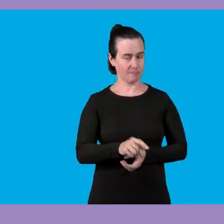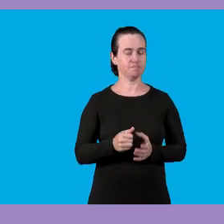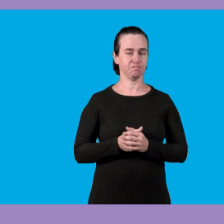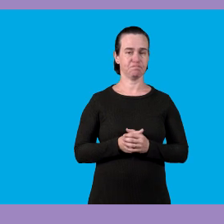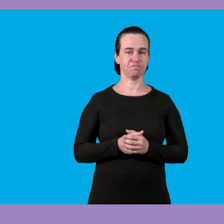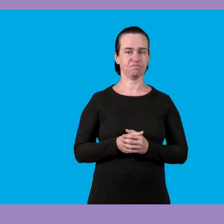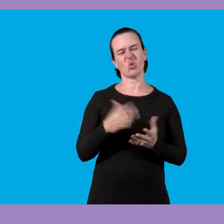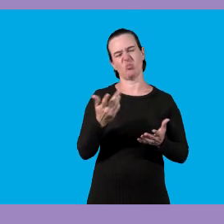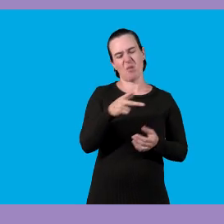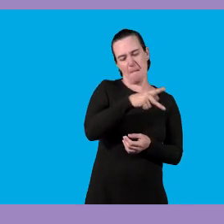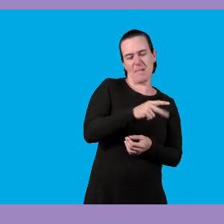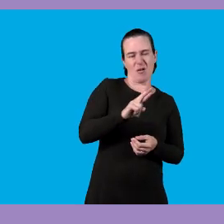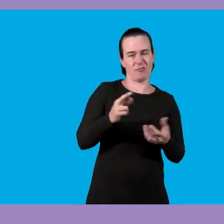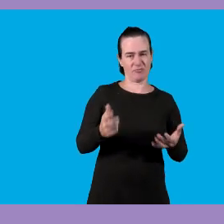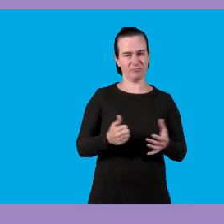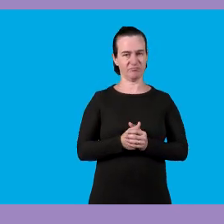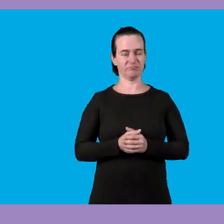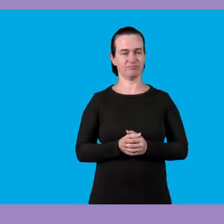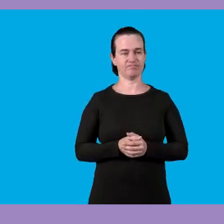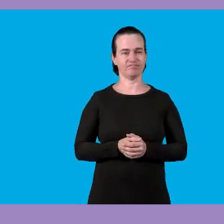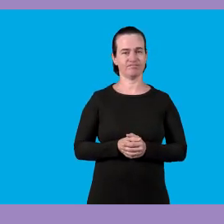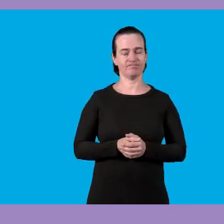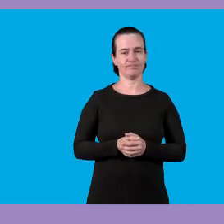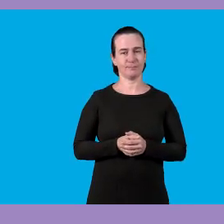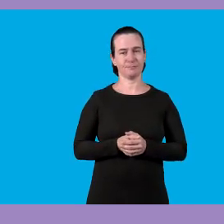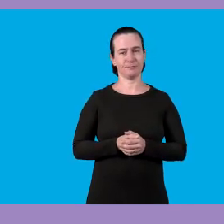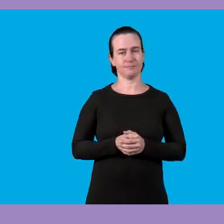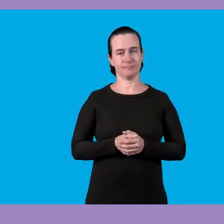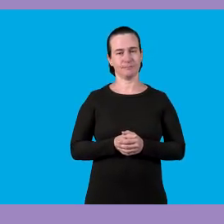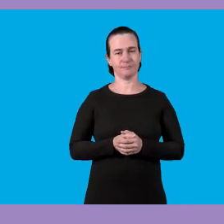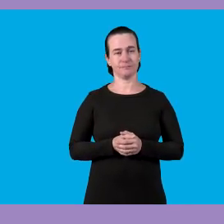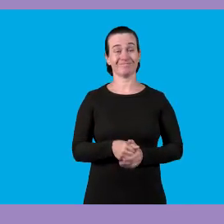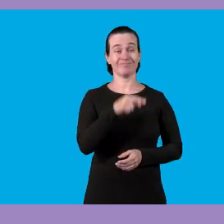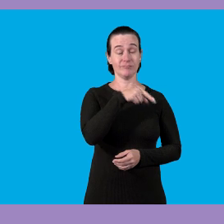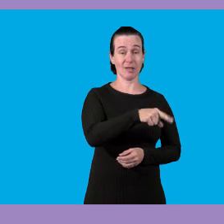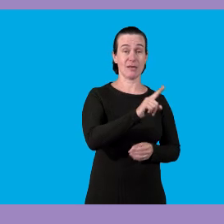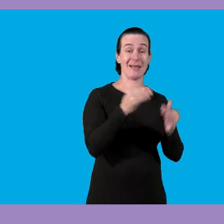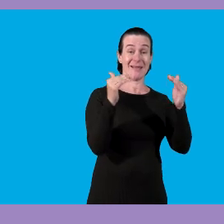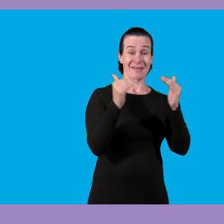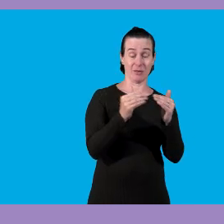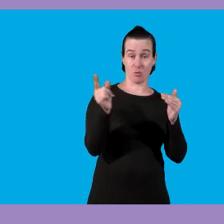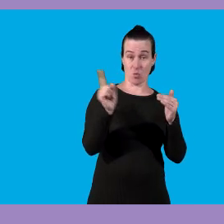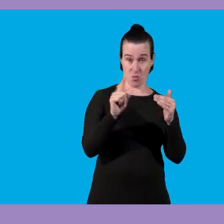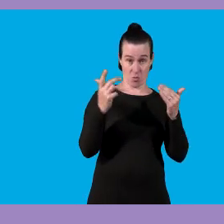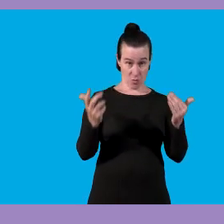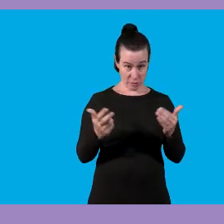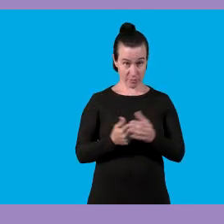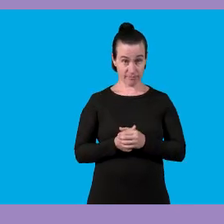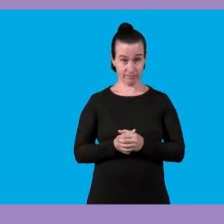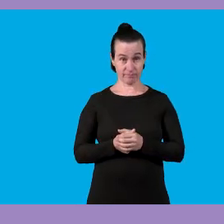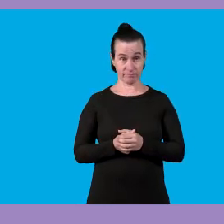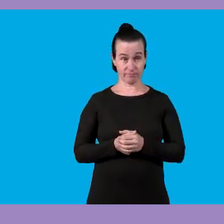RP or PR. Let's use PR. LJ divided by PR would be equals to